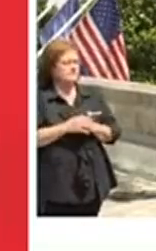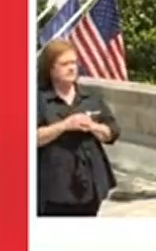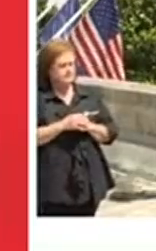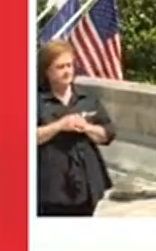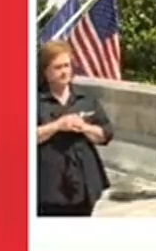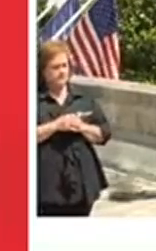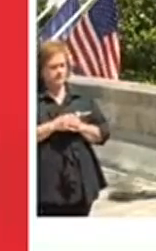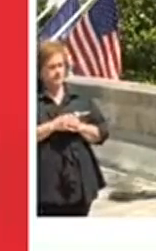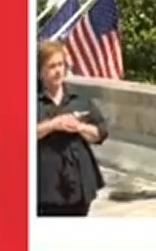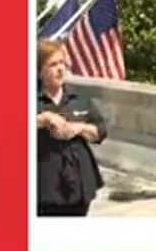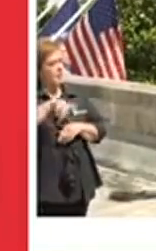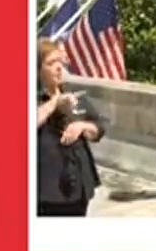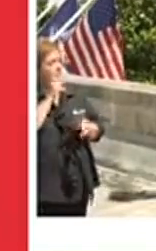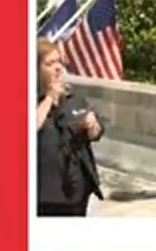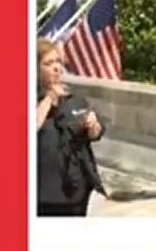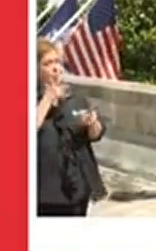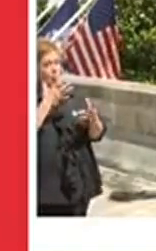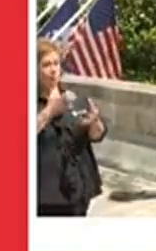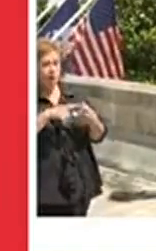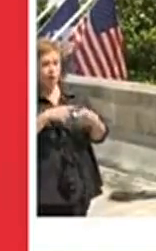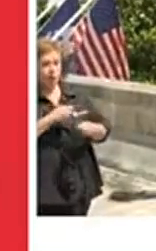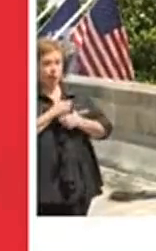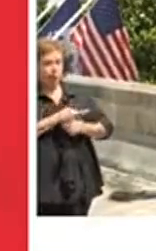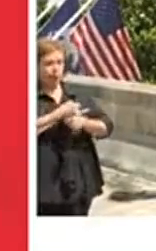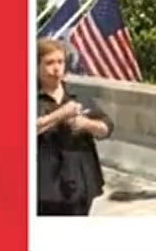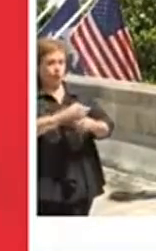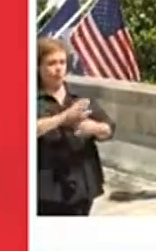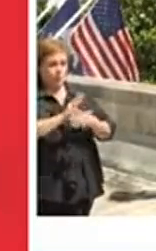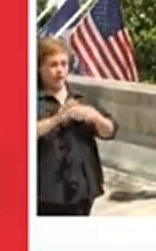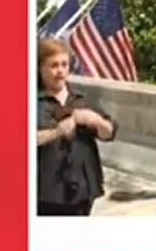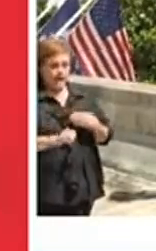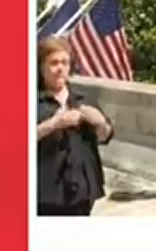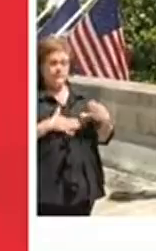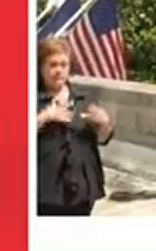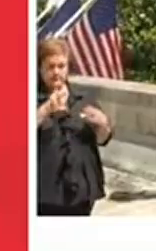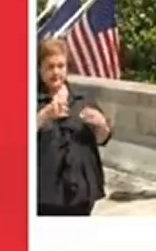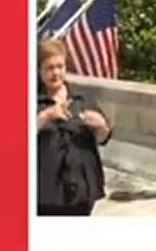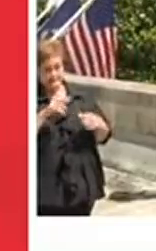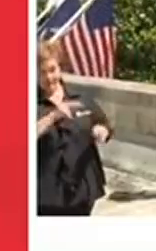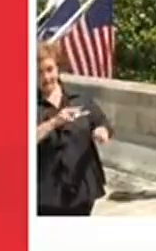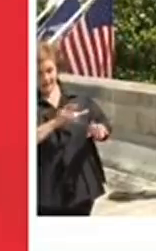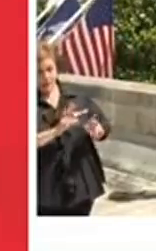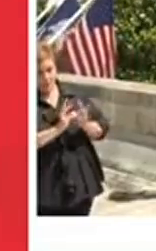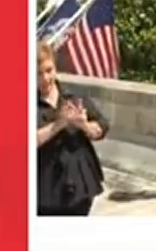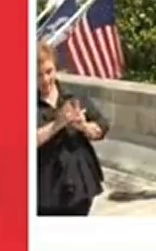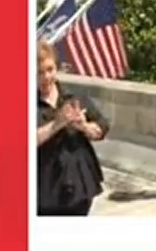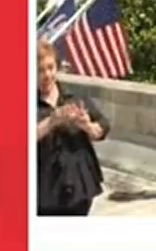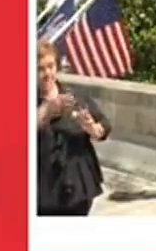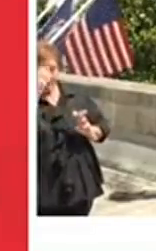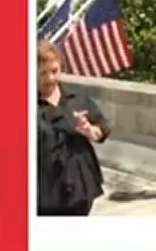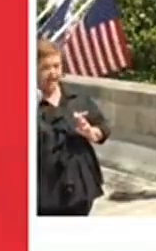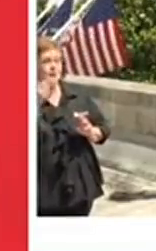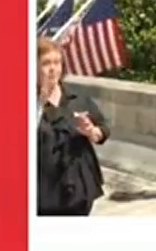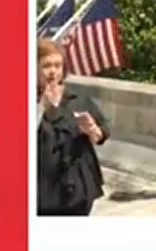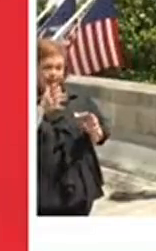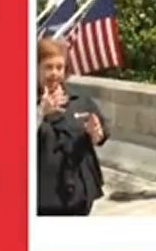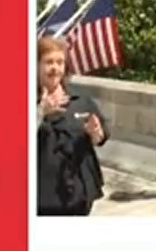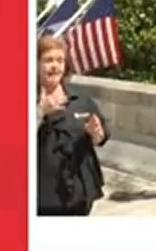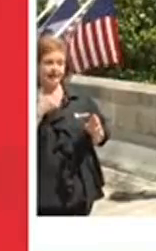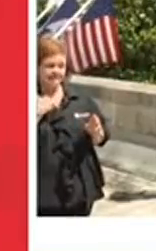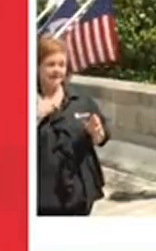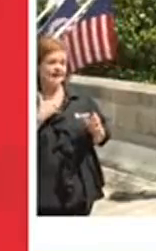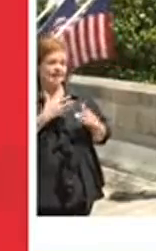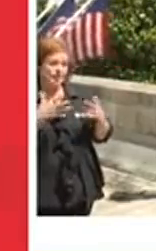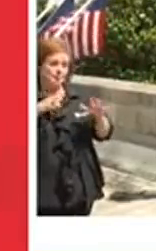Protesters who are planning to participate in demonstrations during the weekend should be extra aware of the weather conditions. As I've said, there's going to be heavy rain, potential